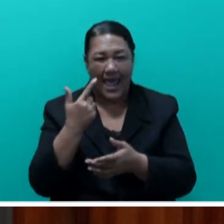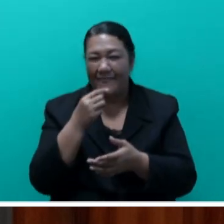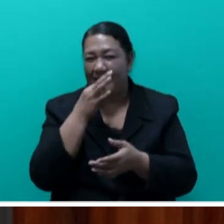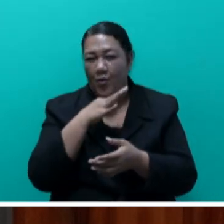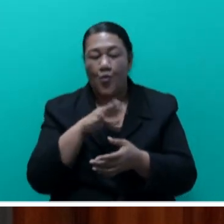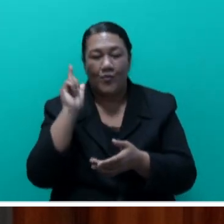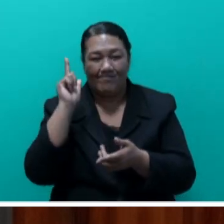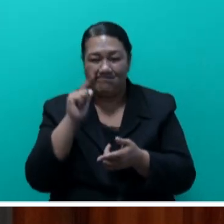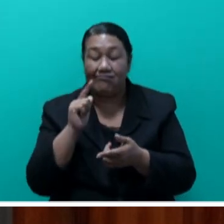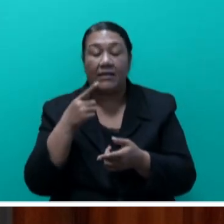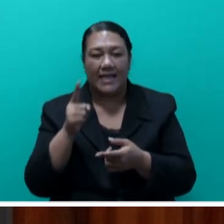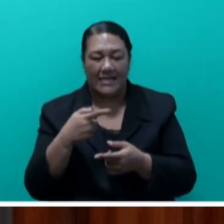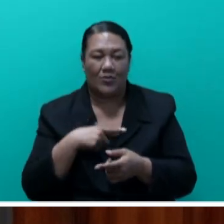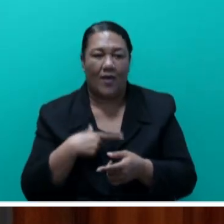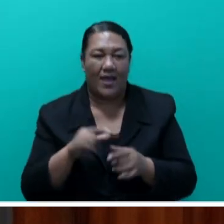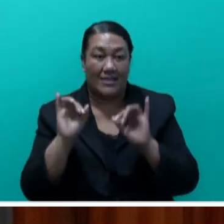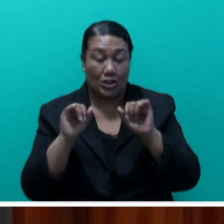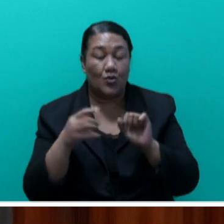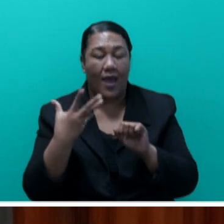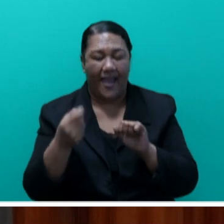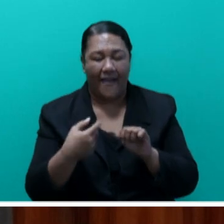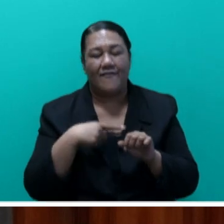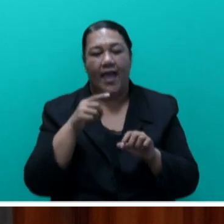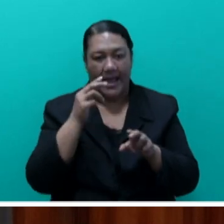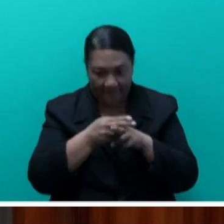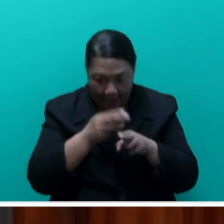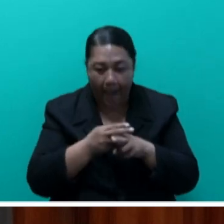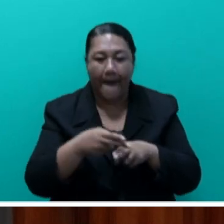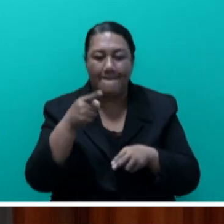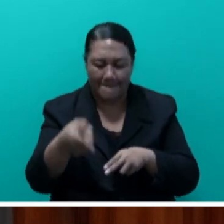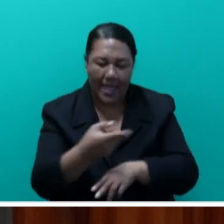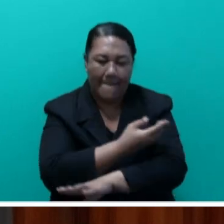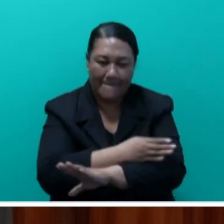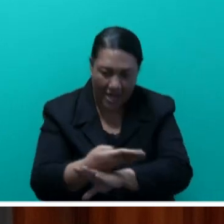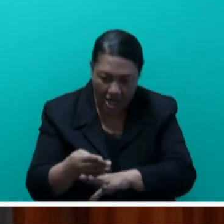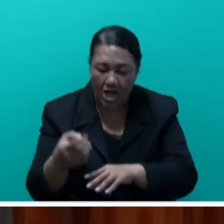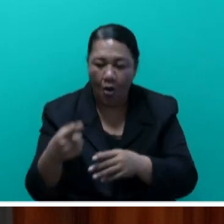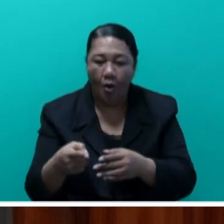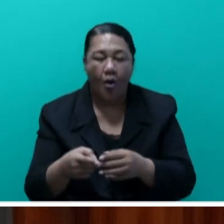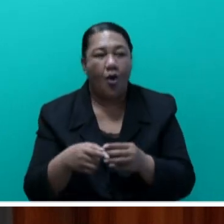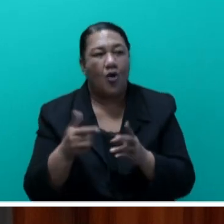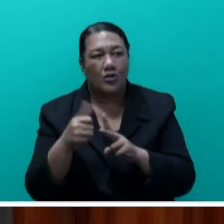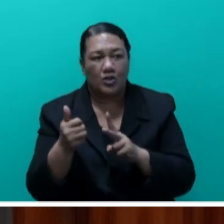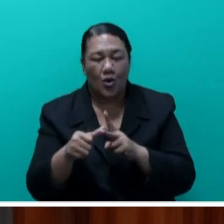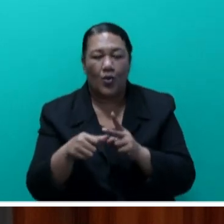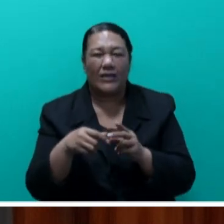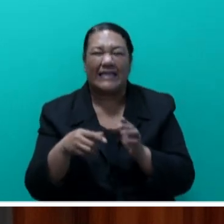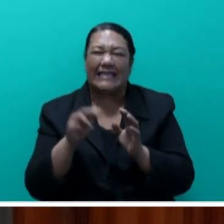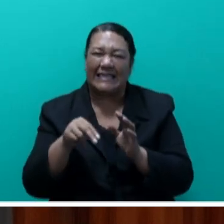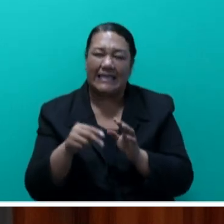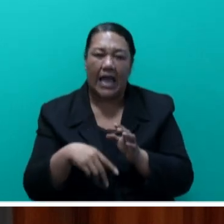The main challenge for marine fish farming in Fiji is the unavailability of the high cost of feed. This is the most